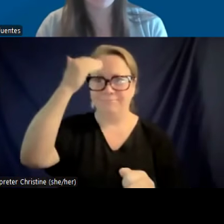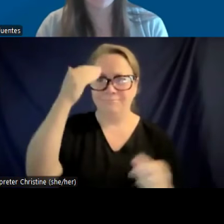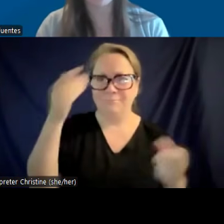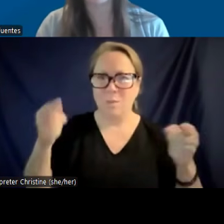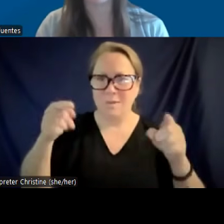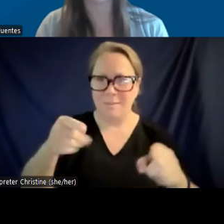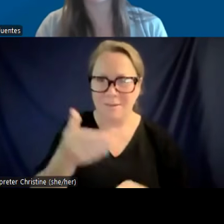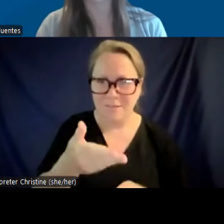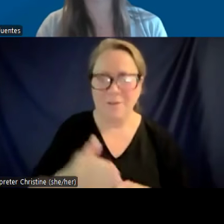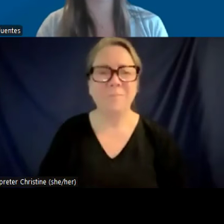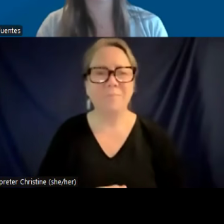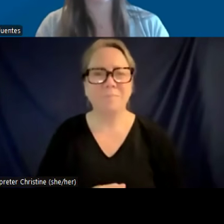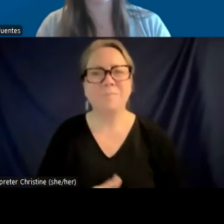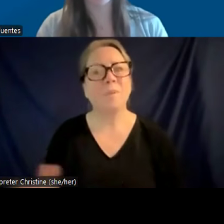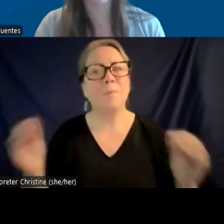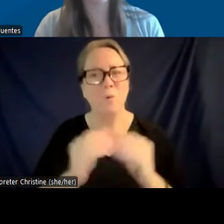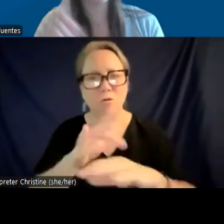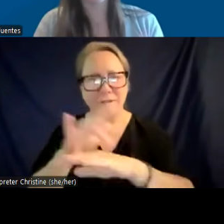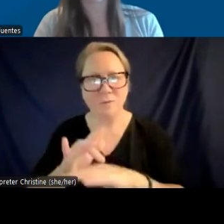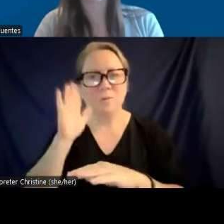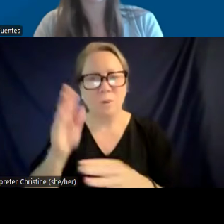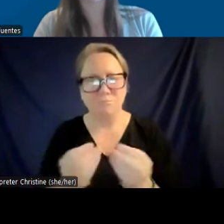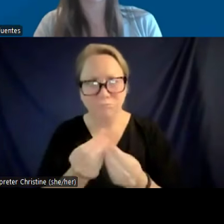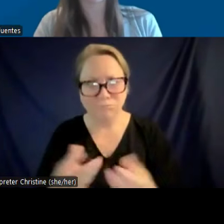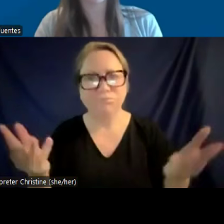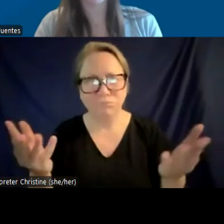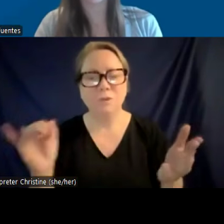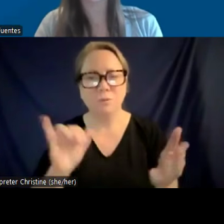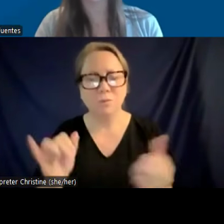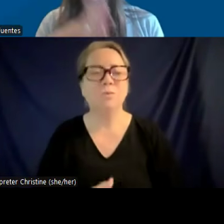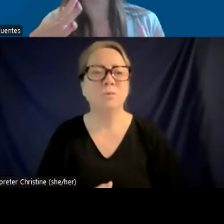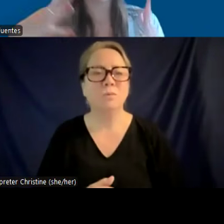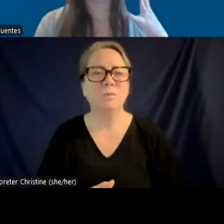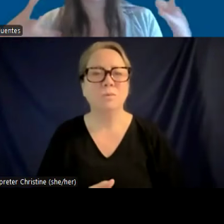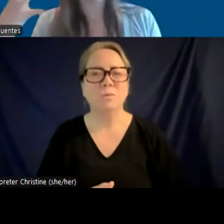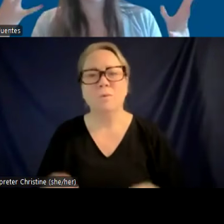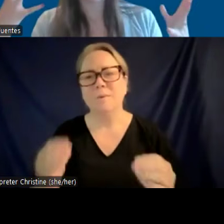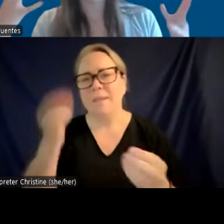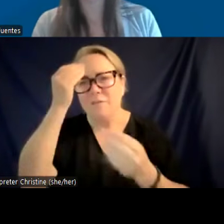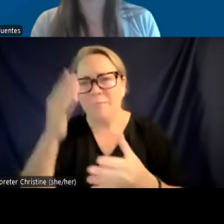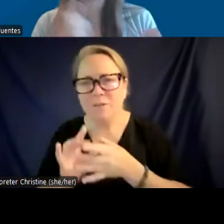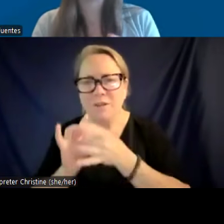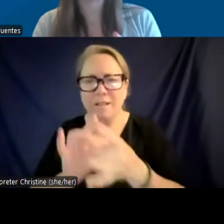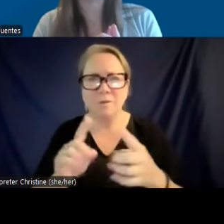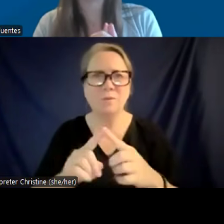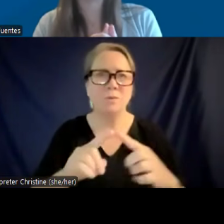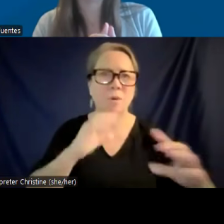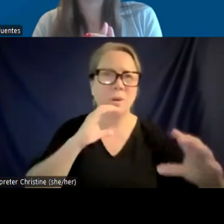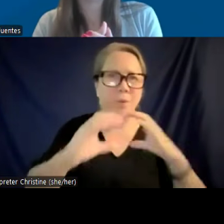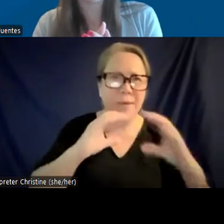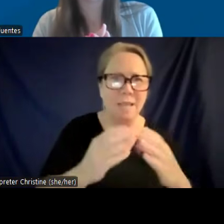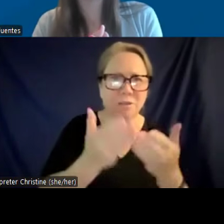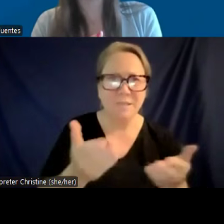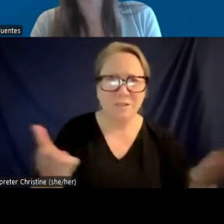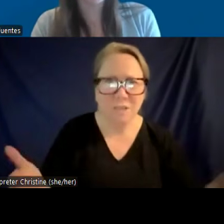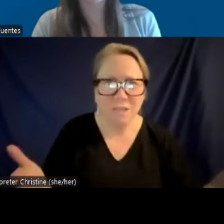there, and a lot more resources to come, information like communications materials that you'll